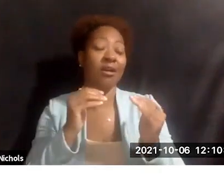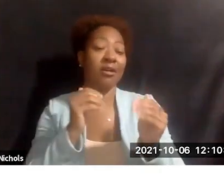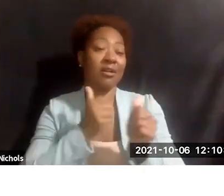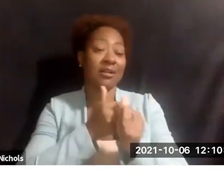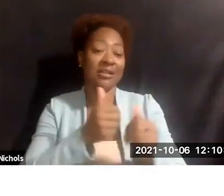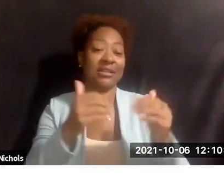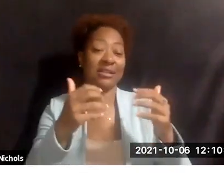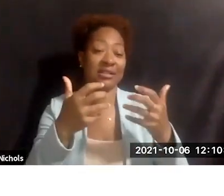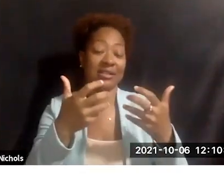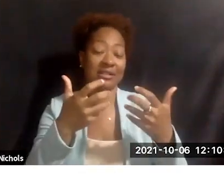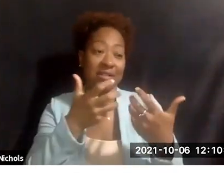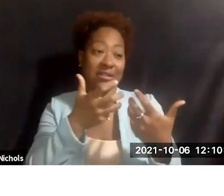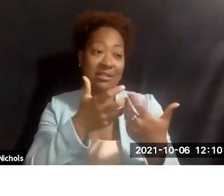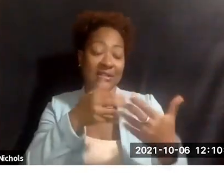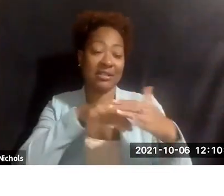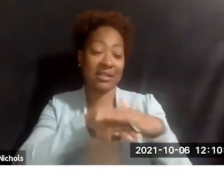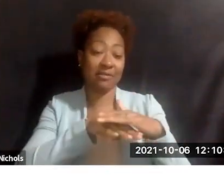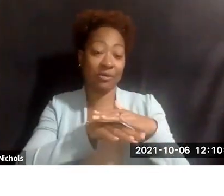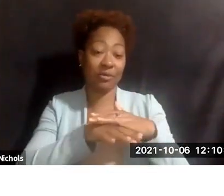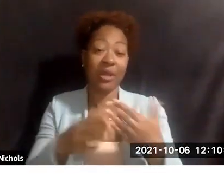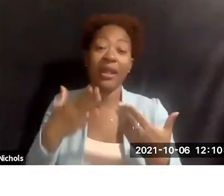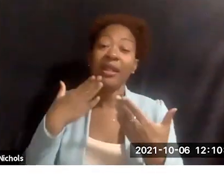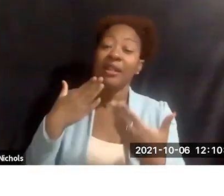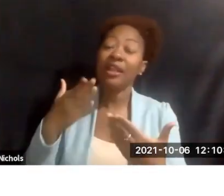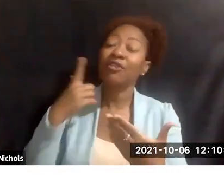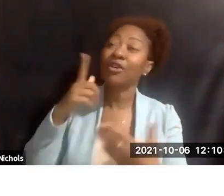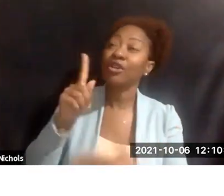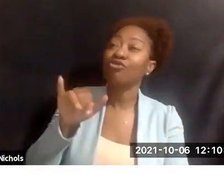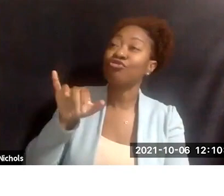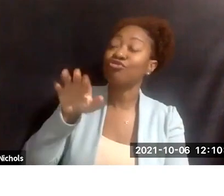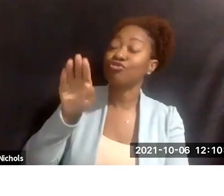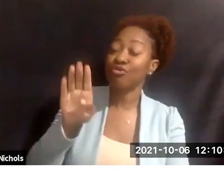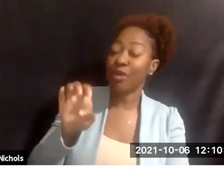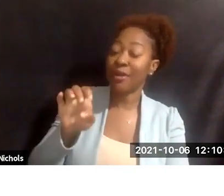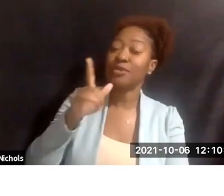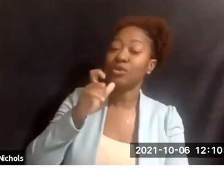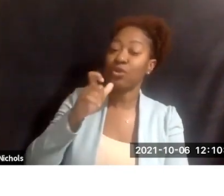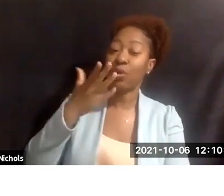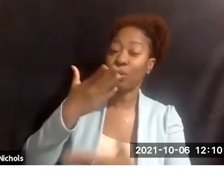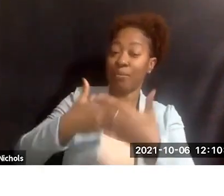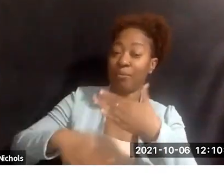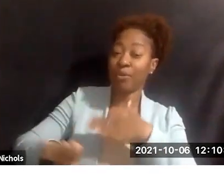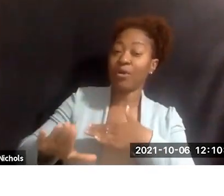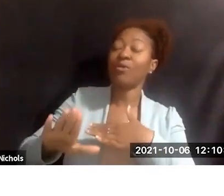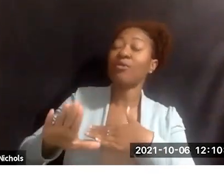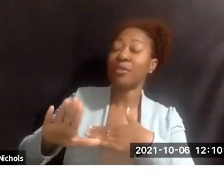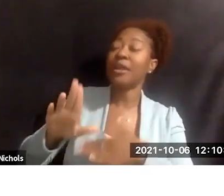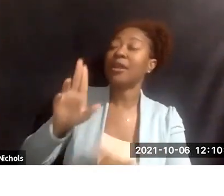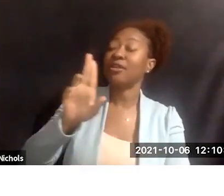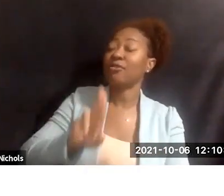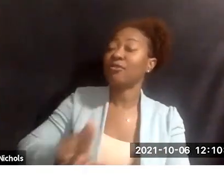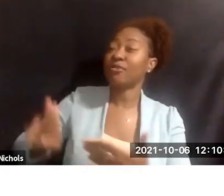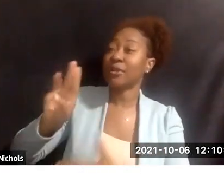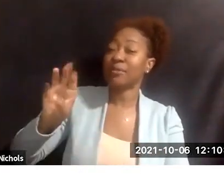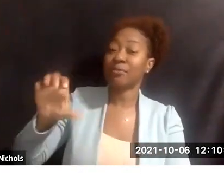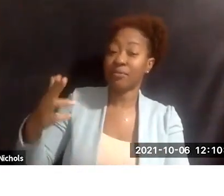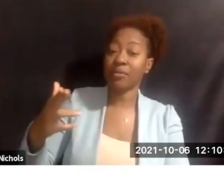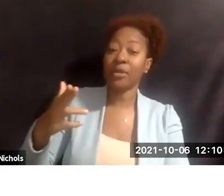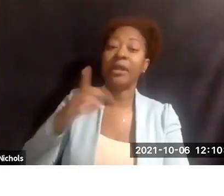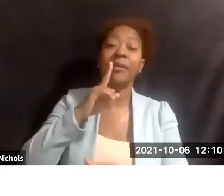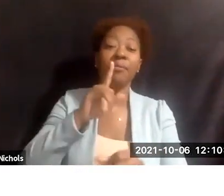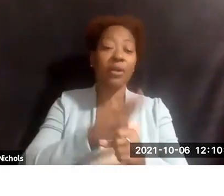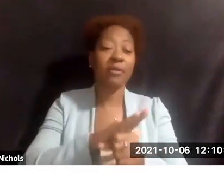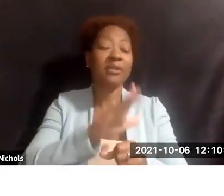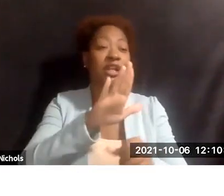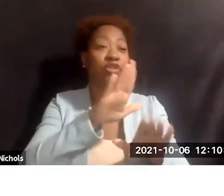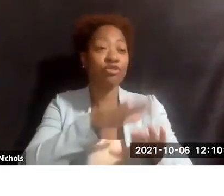Anishinaabe peoples and tribes who granted the land which birthed the University of Michigan in exchange for the promise that their children and children's children get